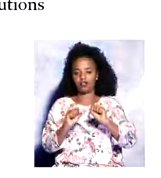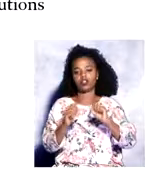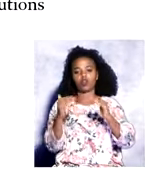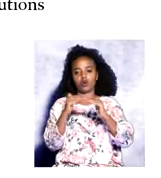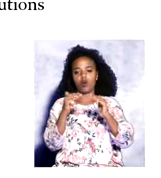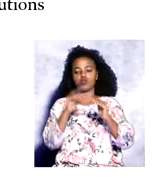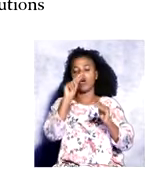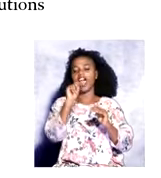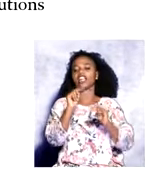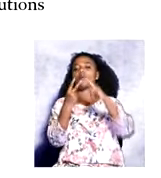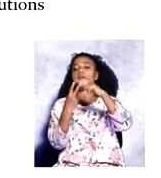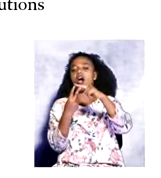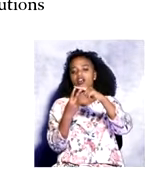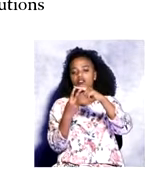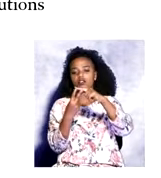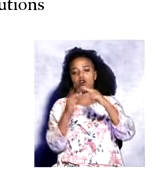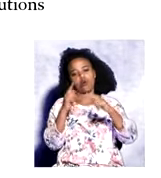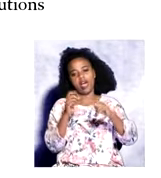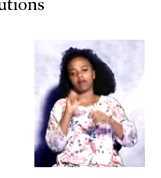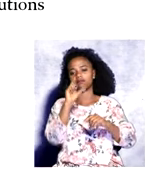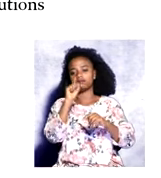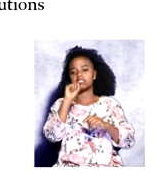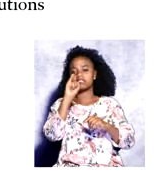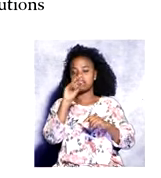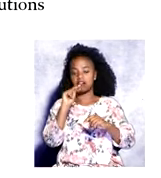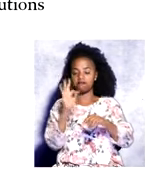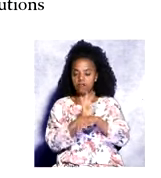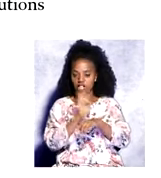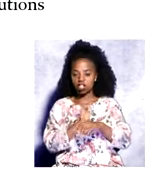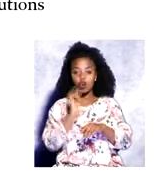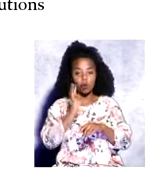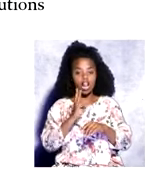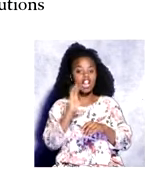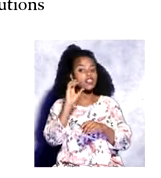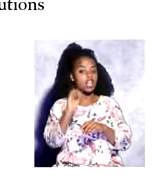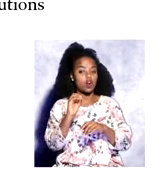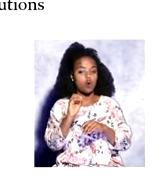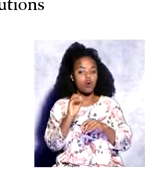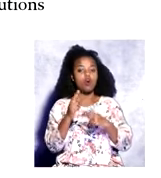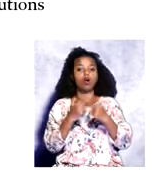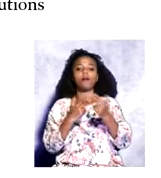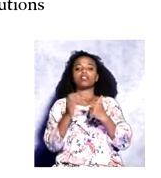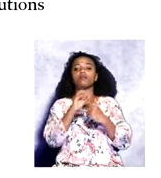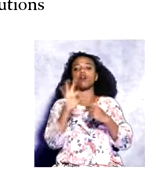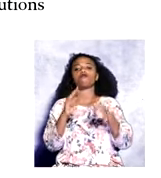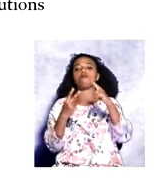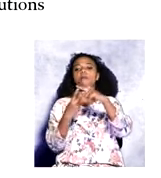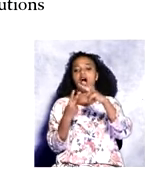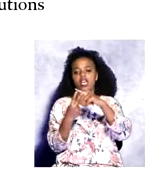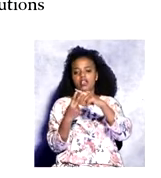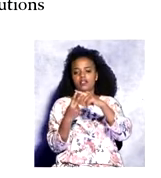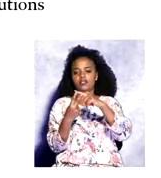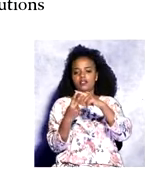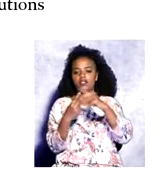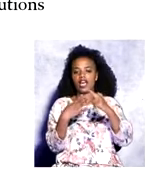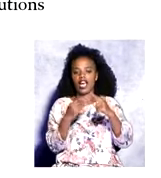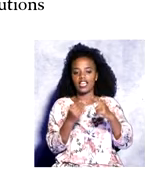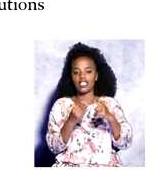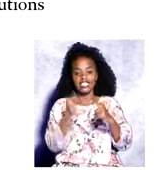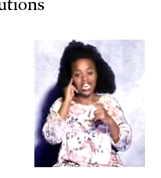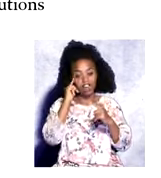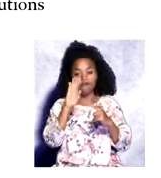pi. The solution set for sine function, or sine function will be 0 for a multiple of pi. And if b